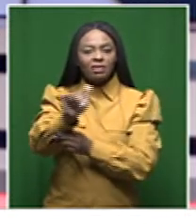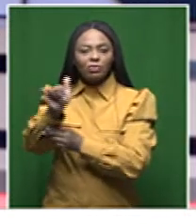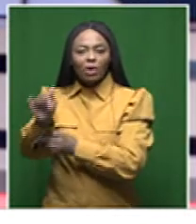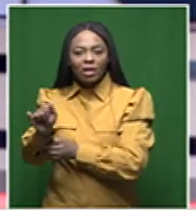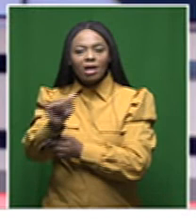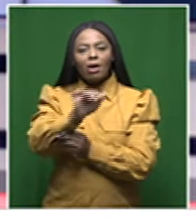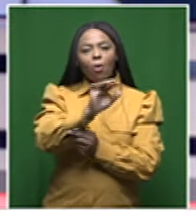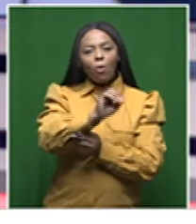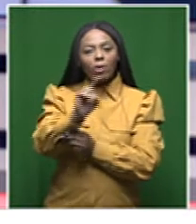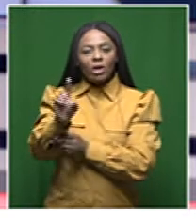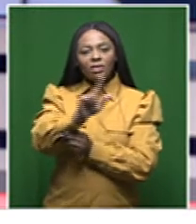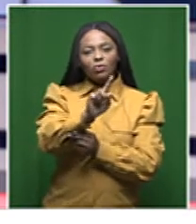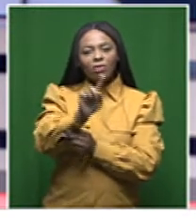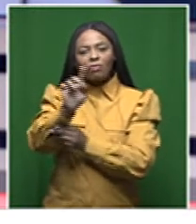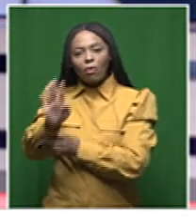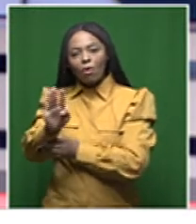011-714-5861 or